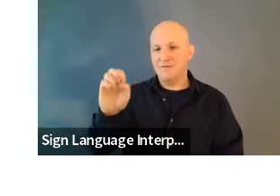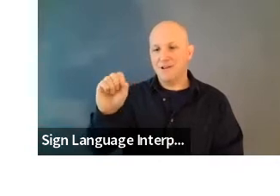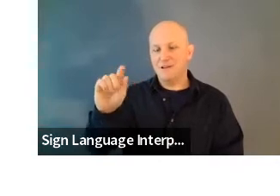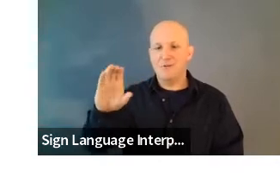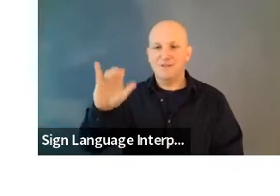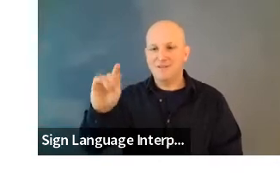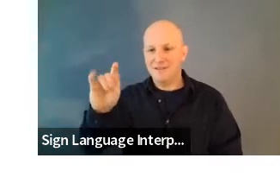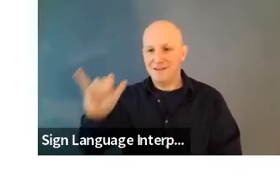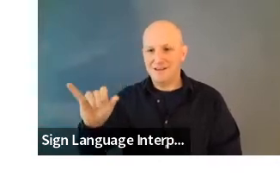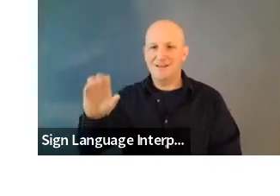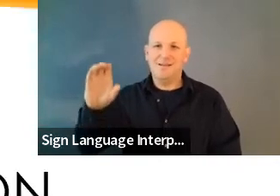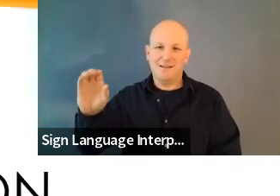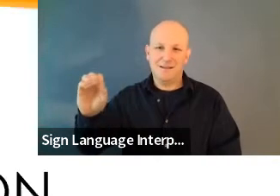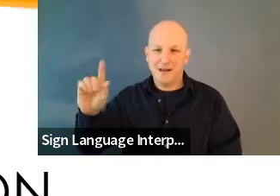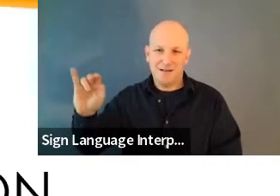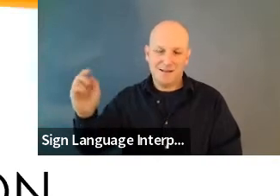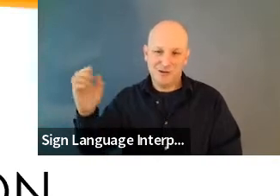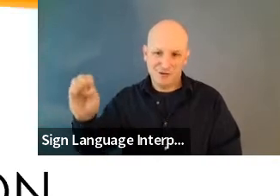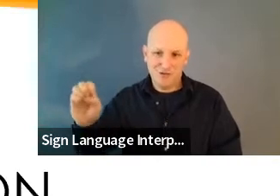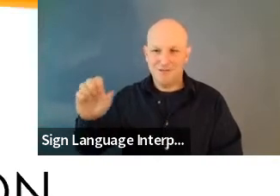Now we will go on to our awards.